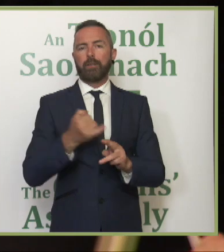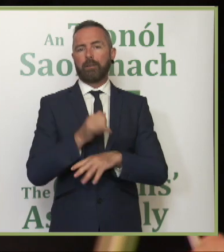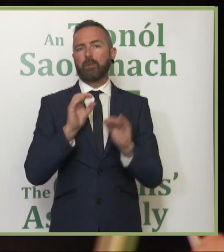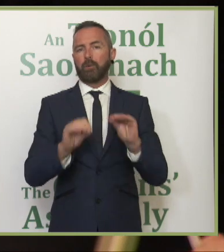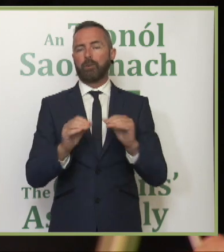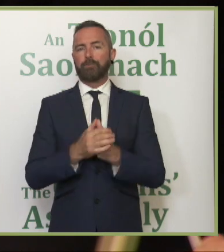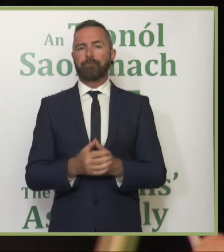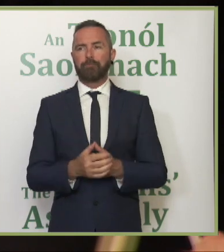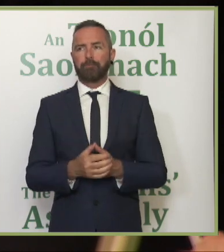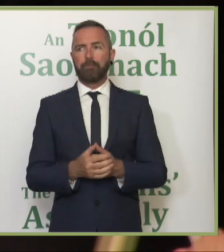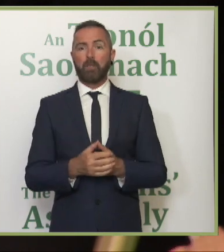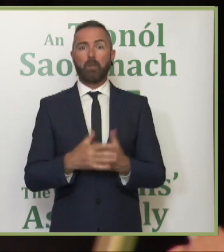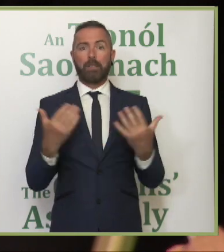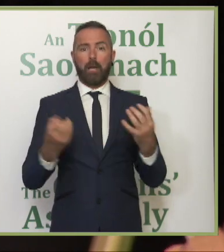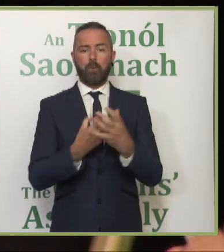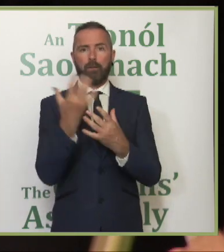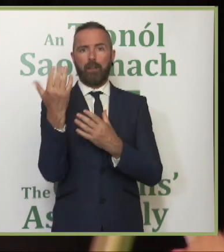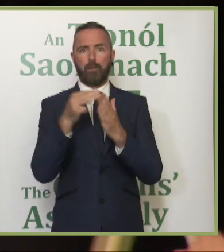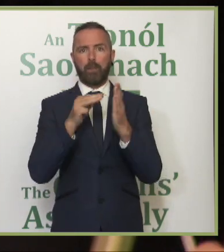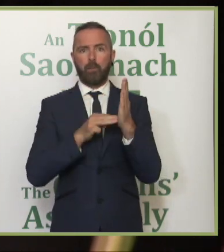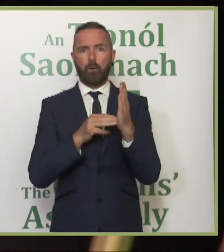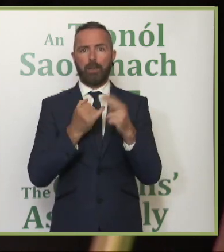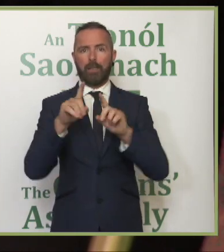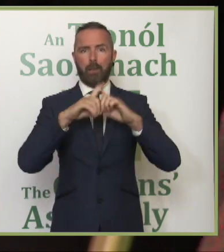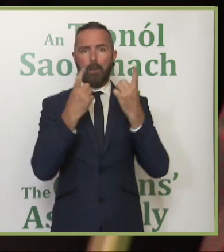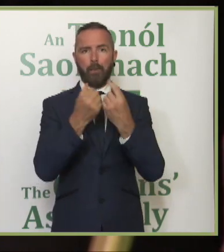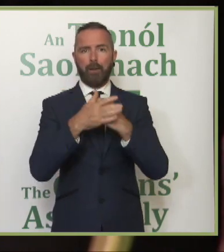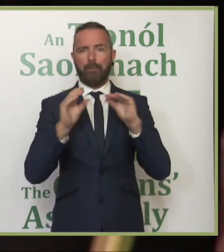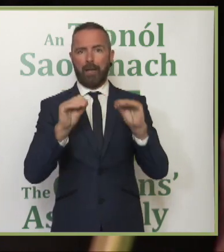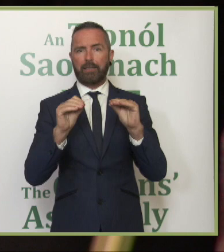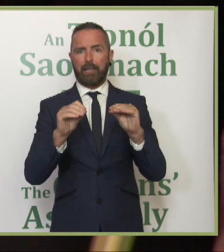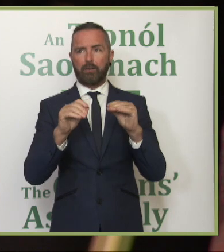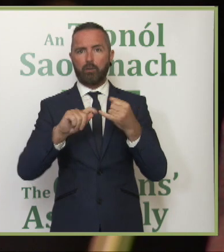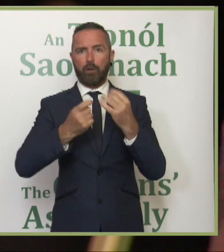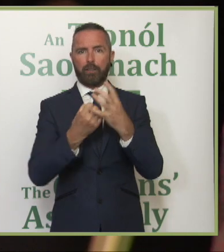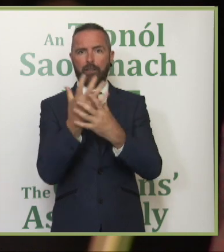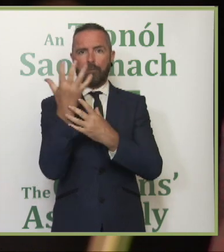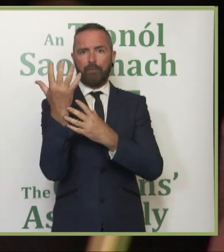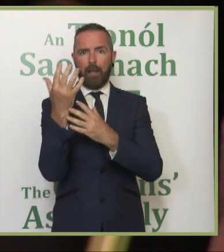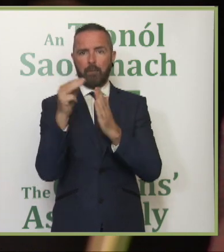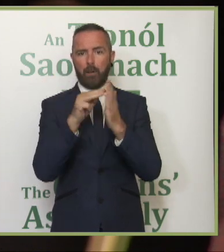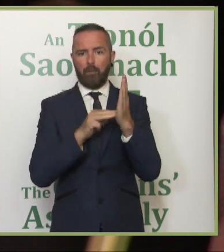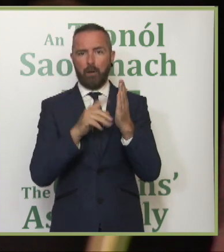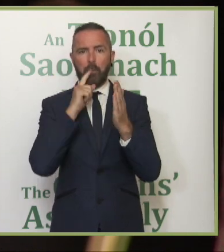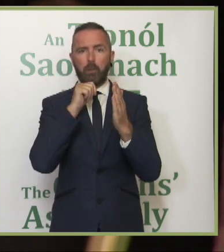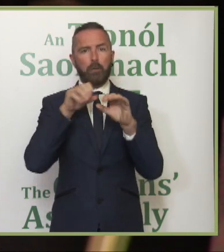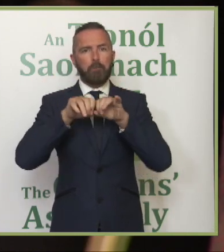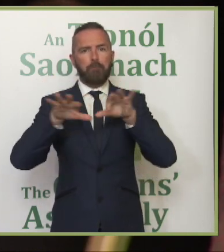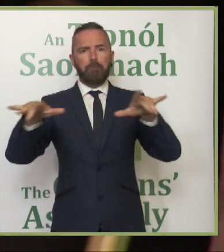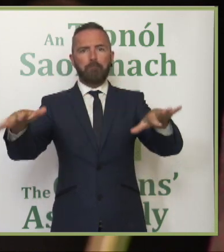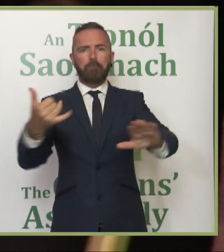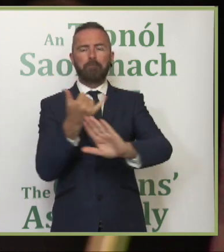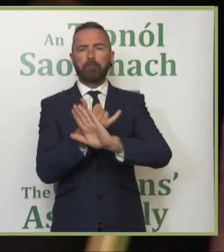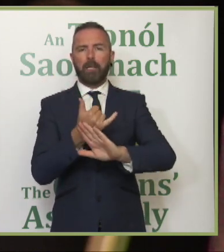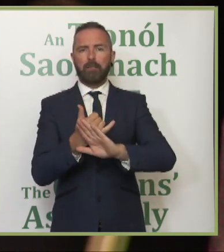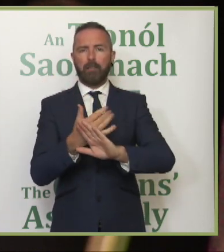of Education are developing programs, but they're not. I suppose they're not being rolled out, I suppose, the way they should be. That's